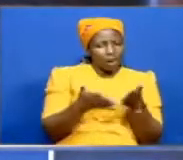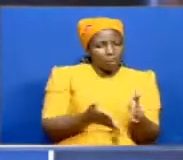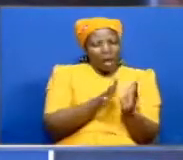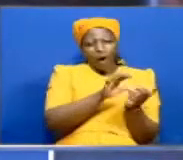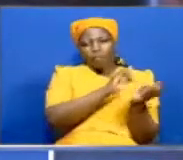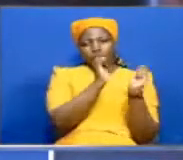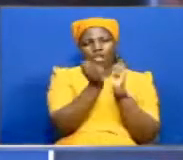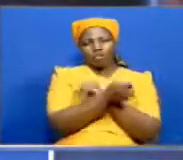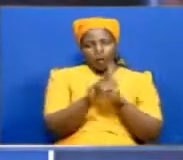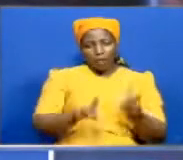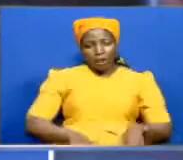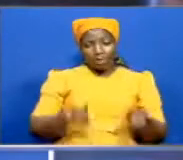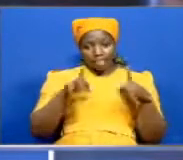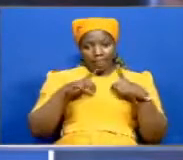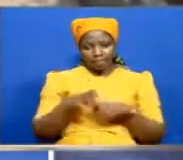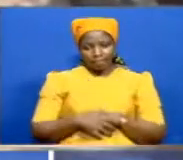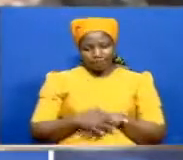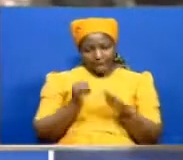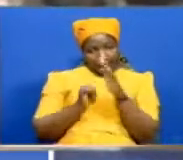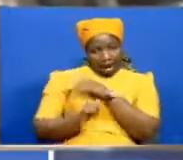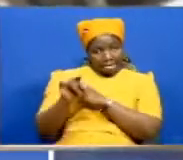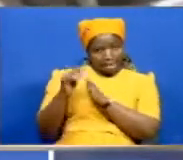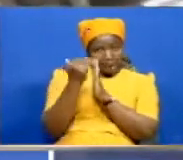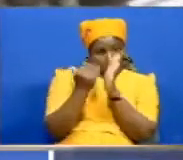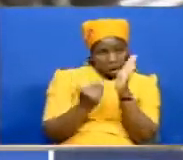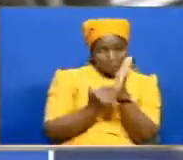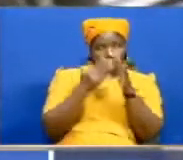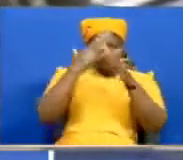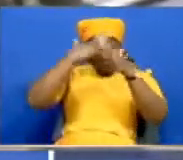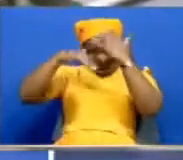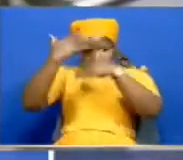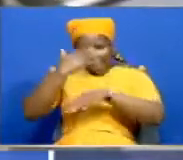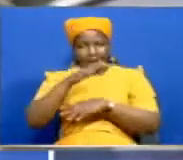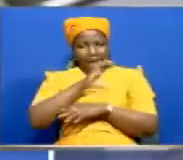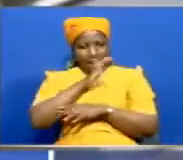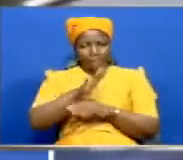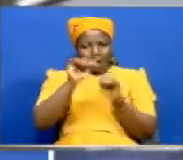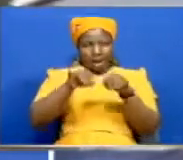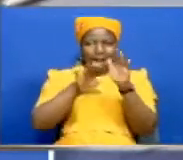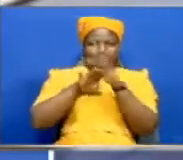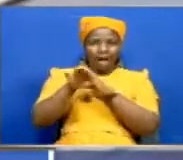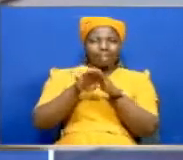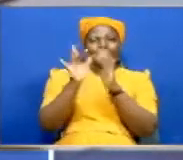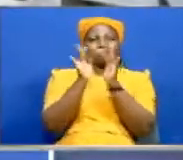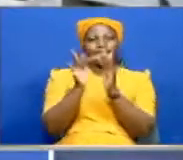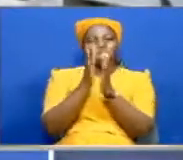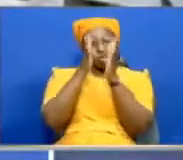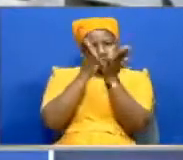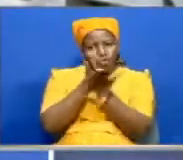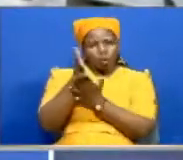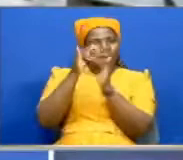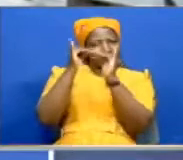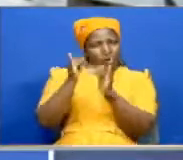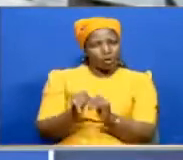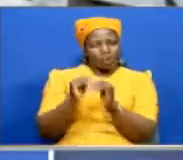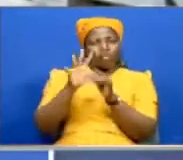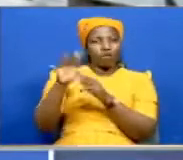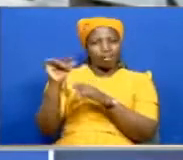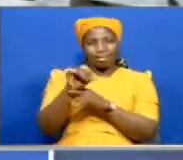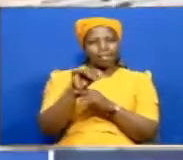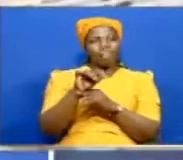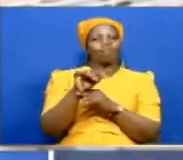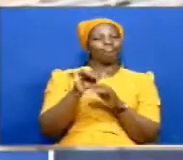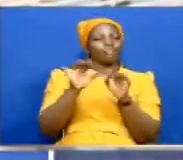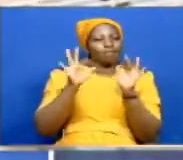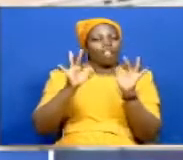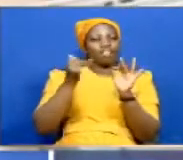lives. Under the initiative, qualifying customers can access the internet through the new Ray Pro, a 4G Android